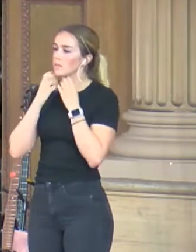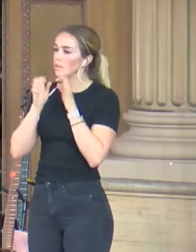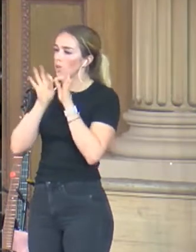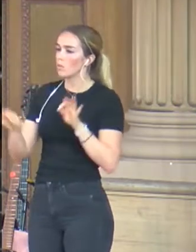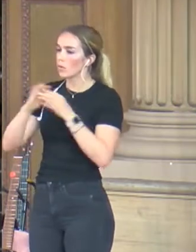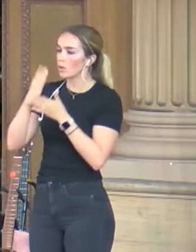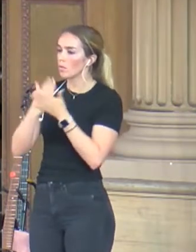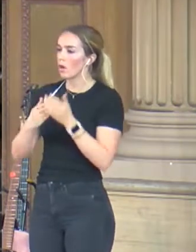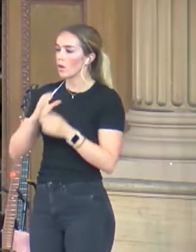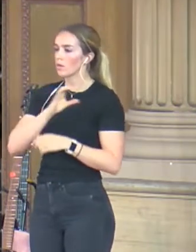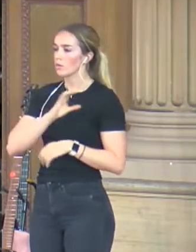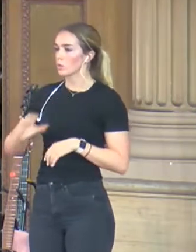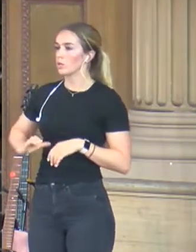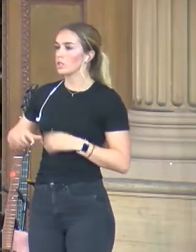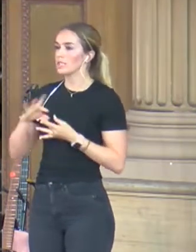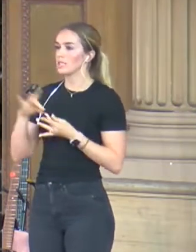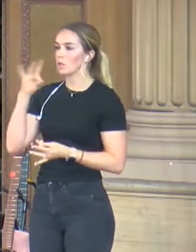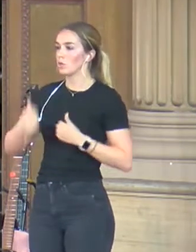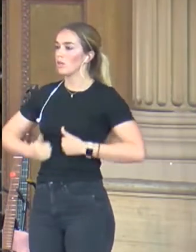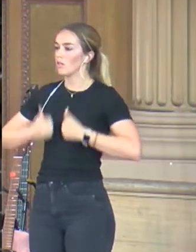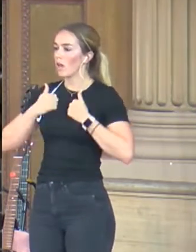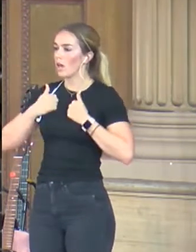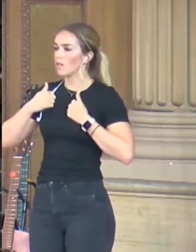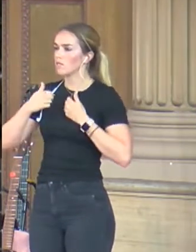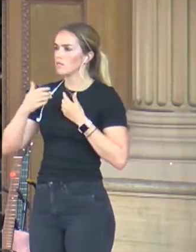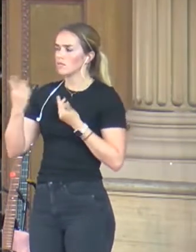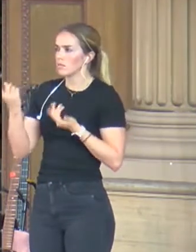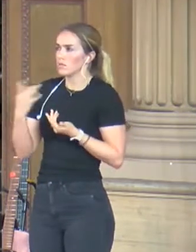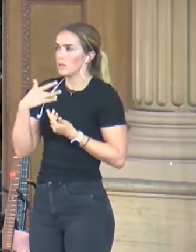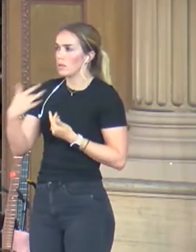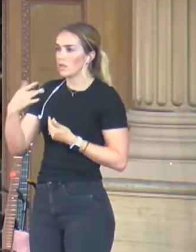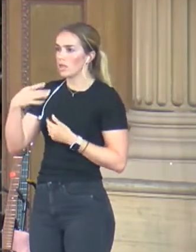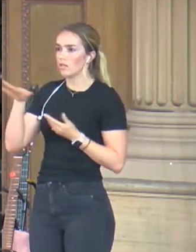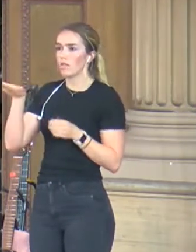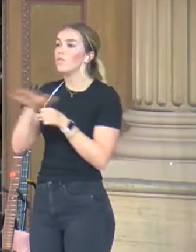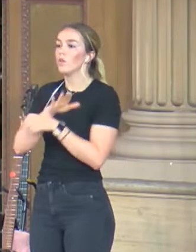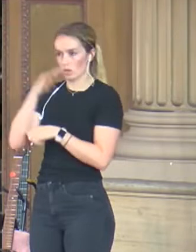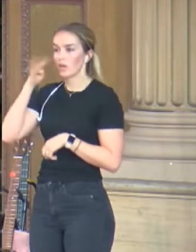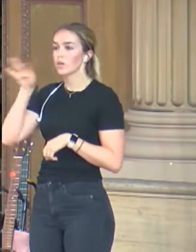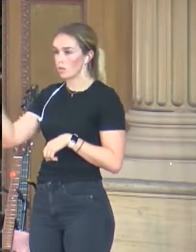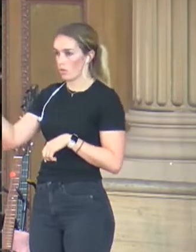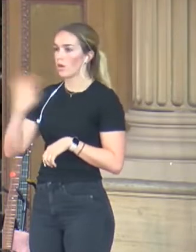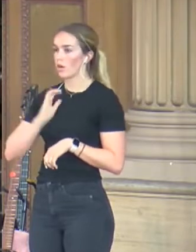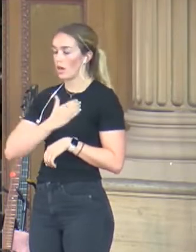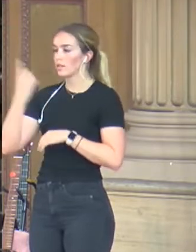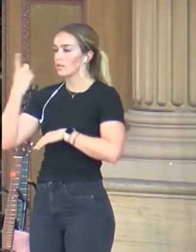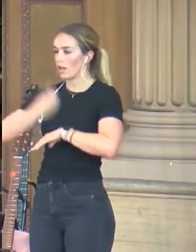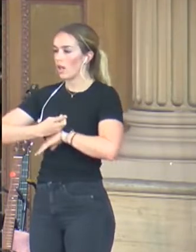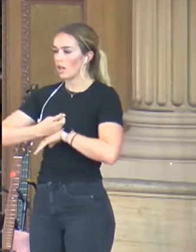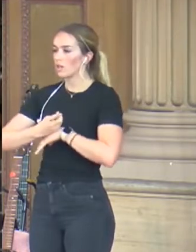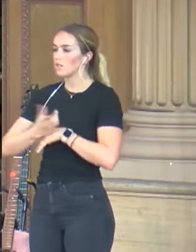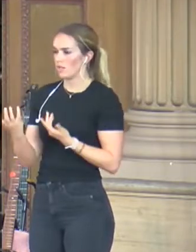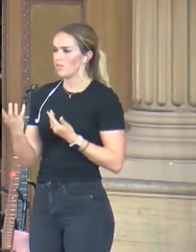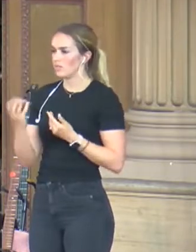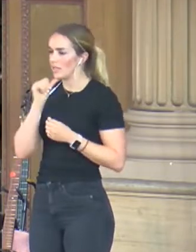of the Christian spiritual life that we almost completely ignore and neglect in our day to our hurt.